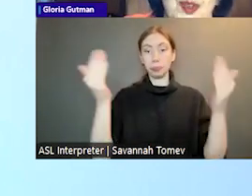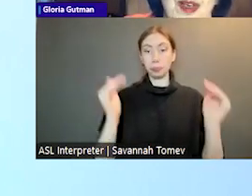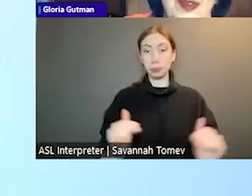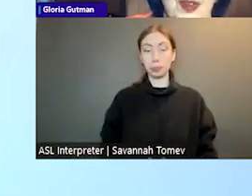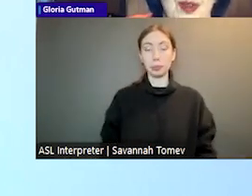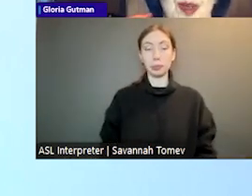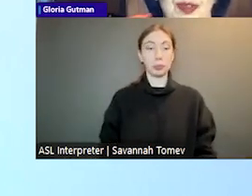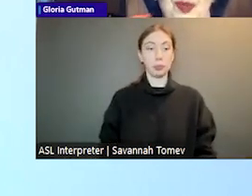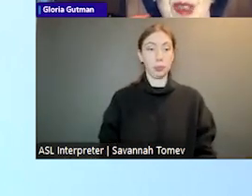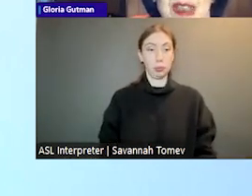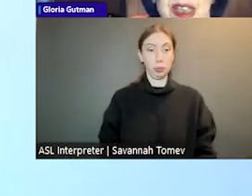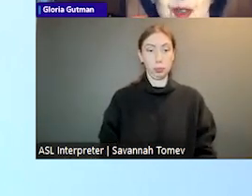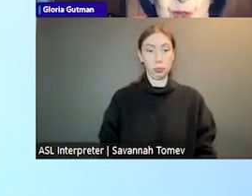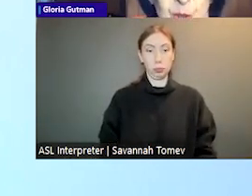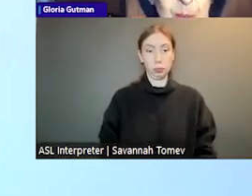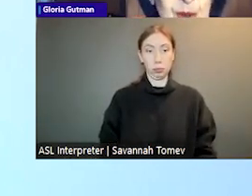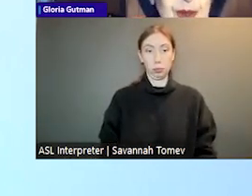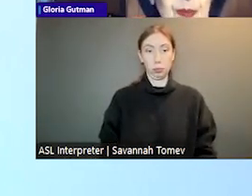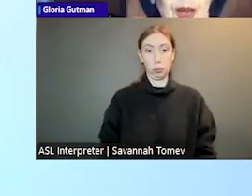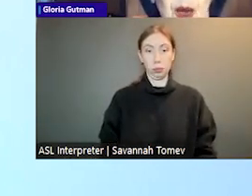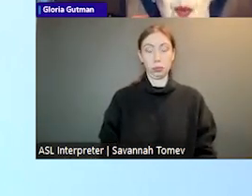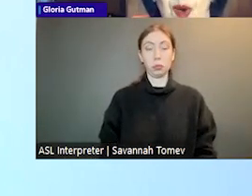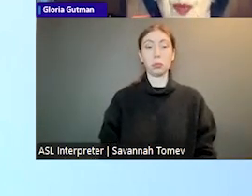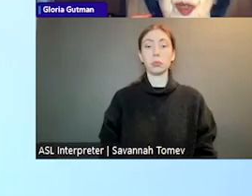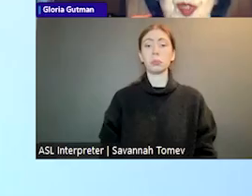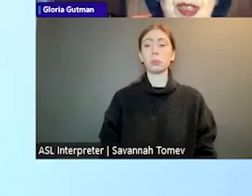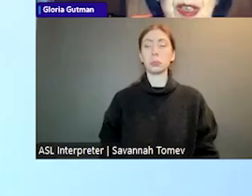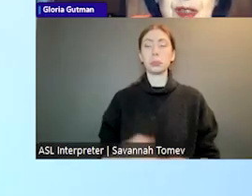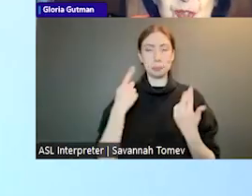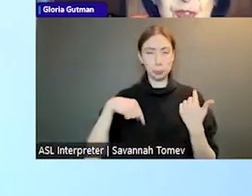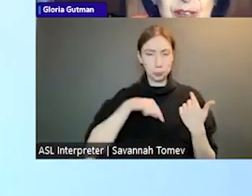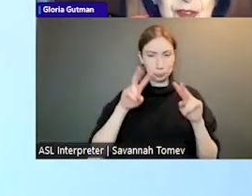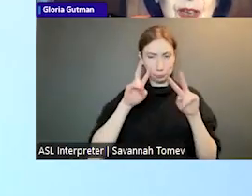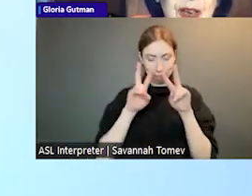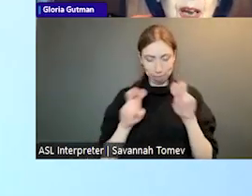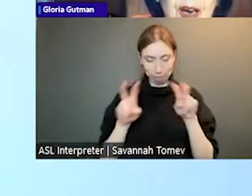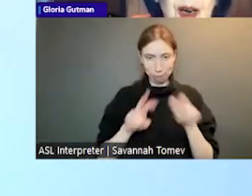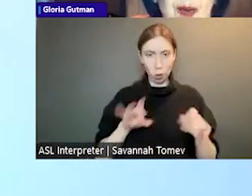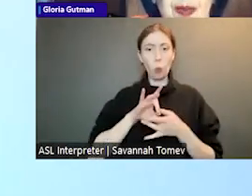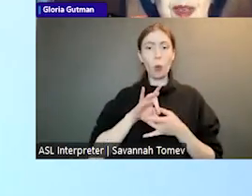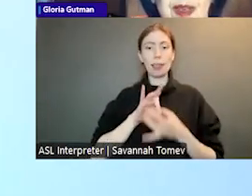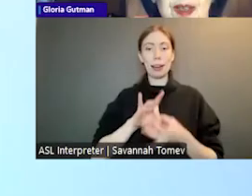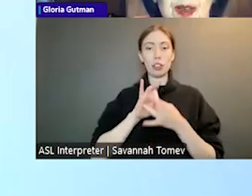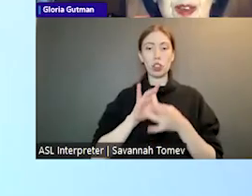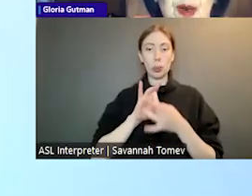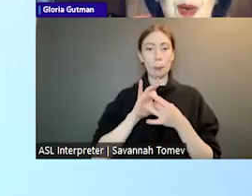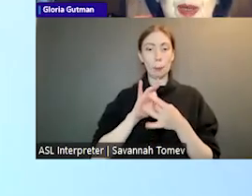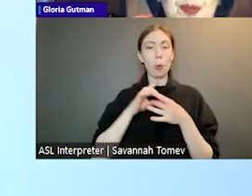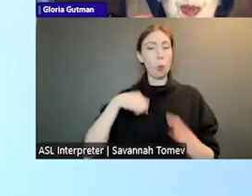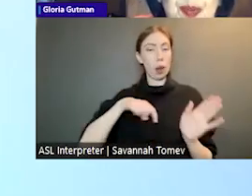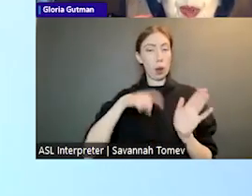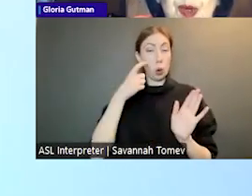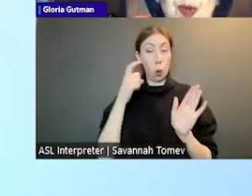When we start to look at the relationships, what we see is that the